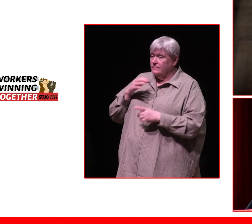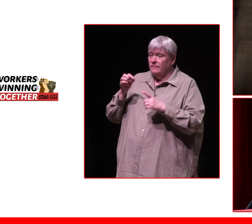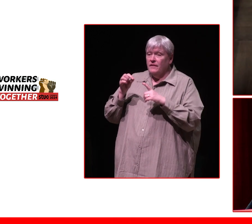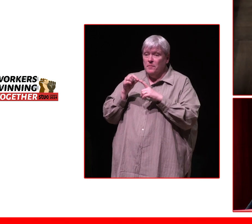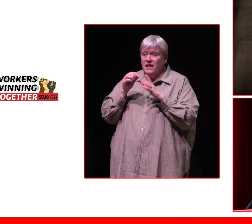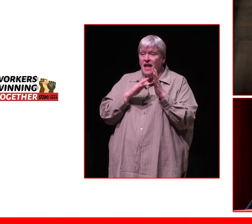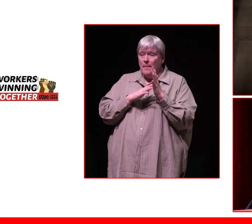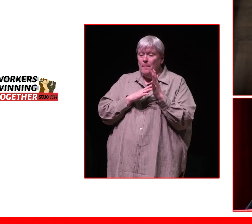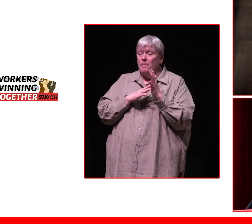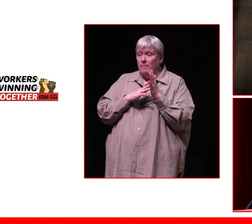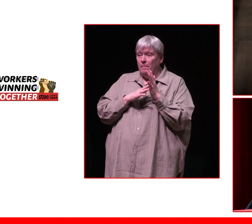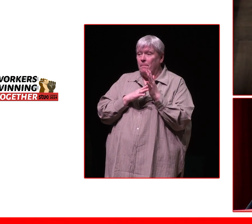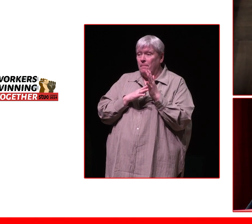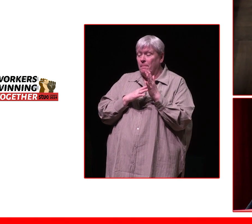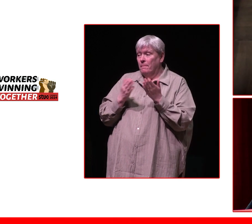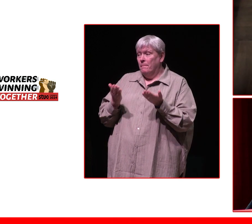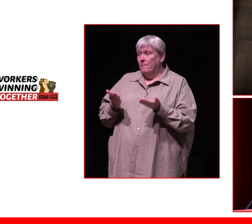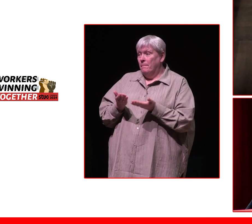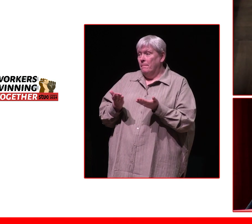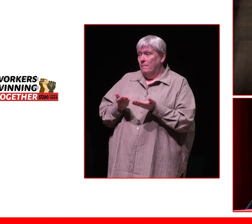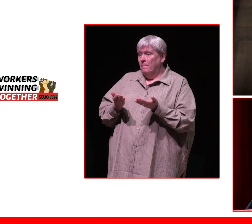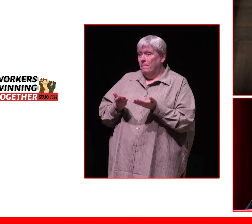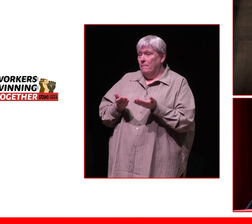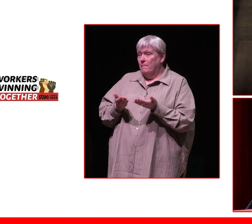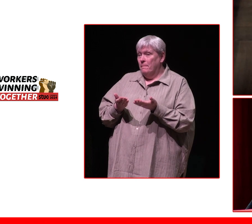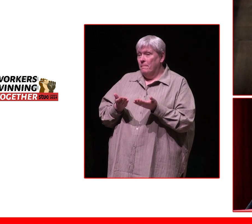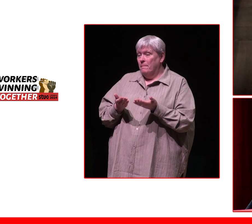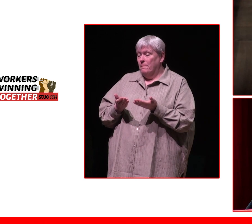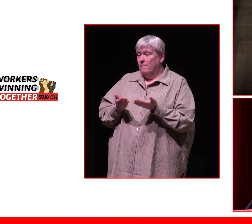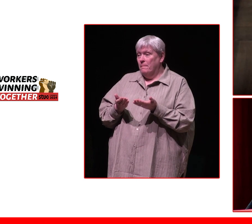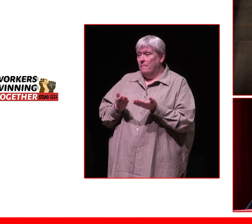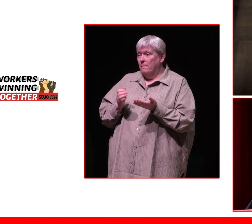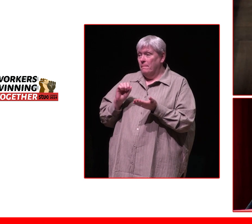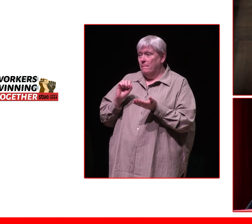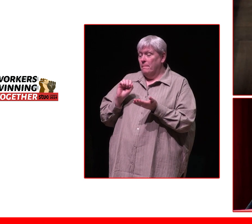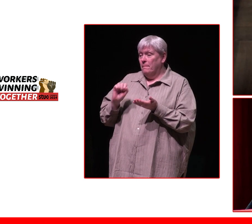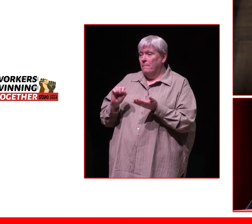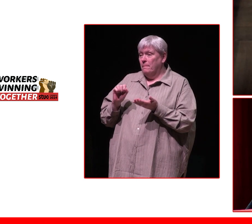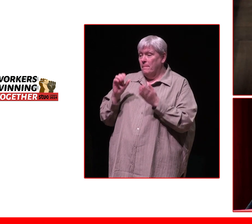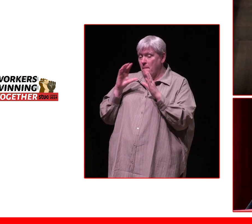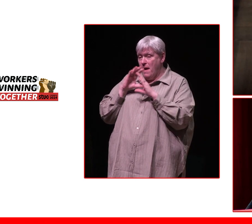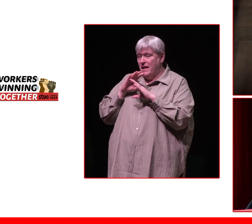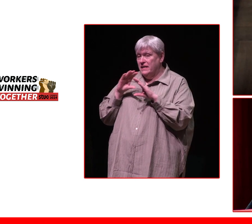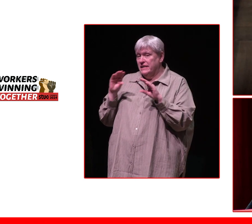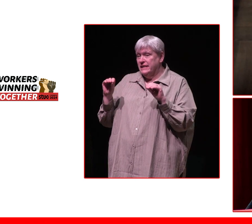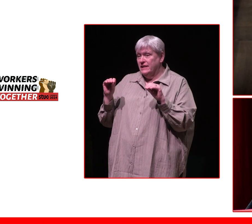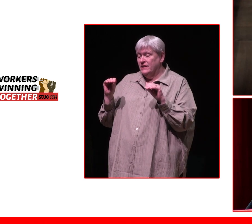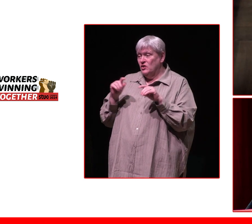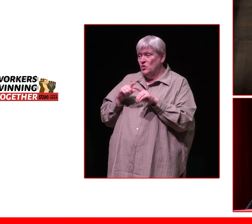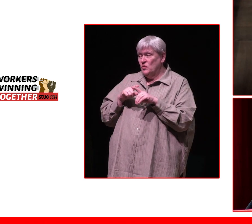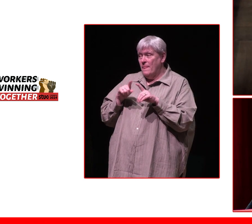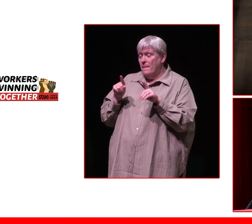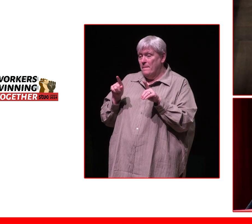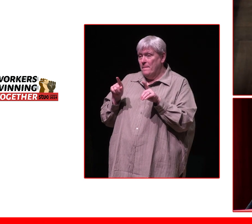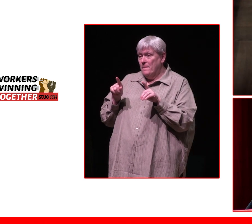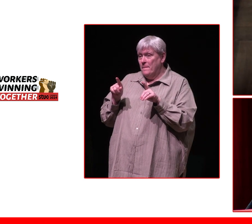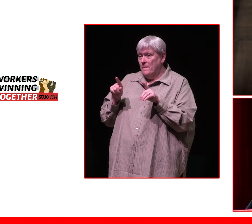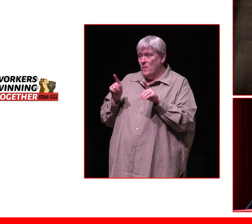Minister today, what would your message to them be?